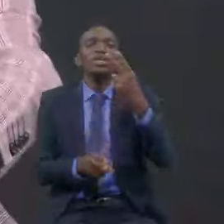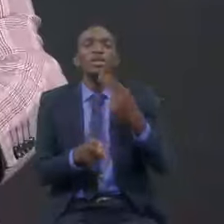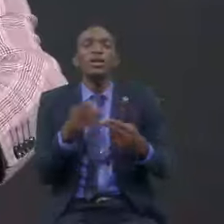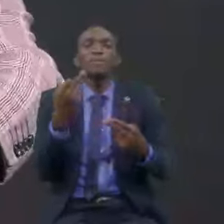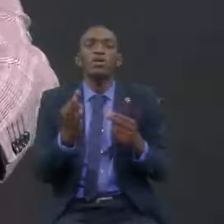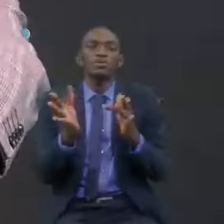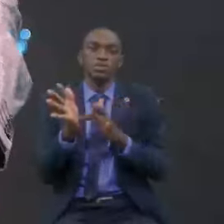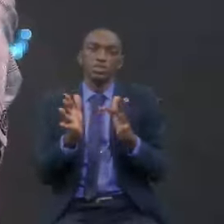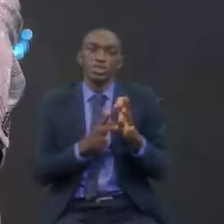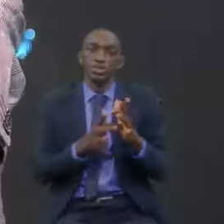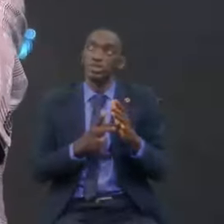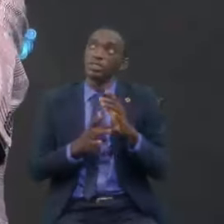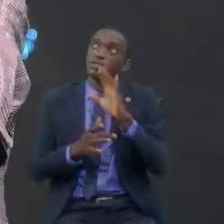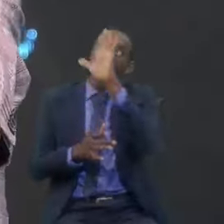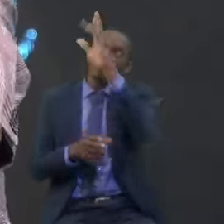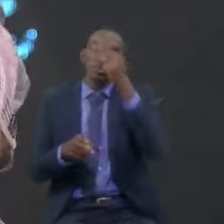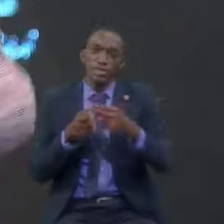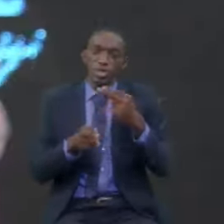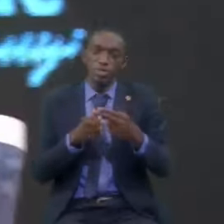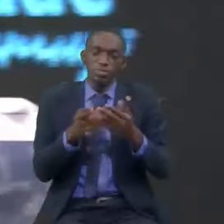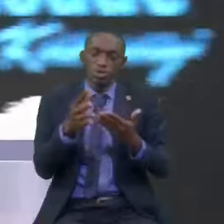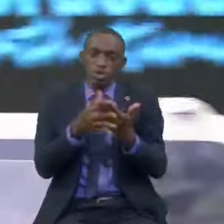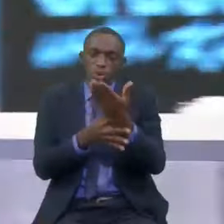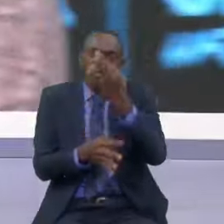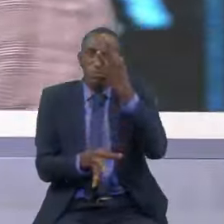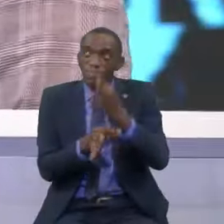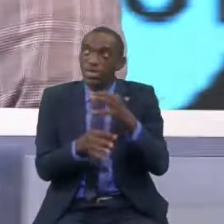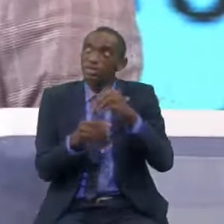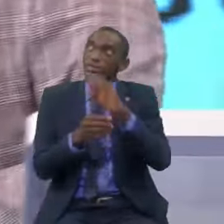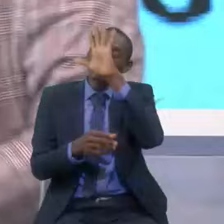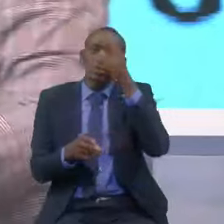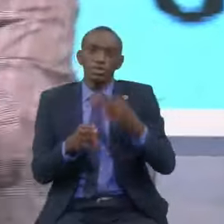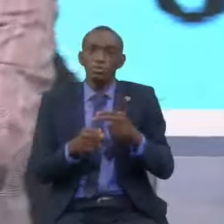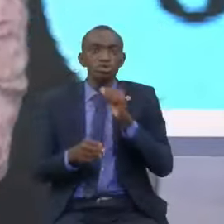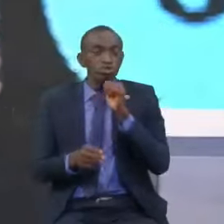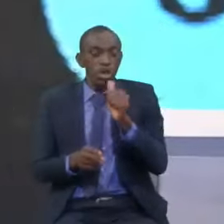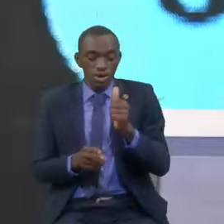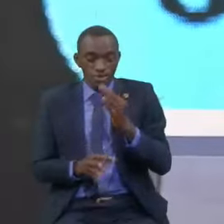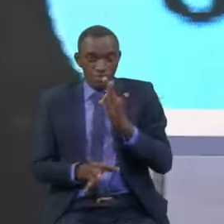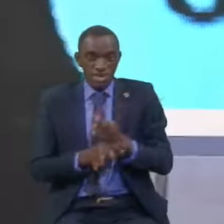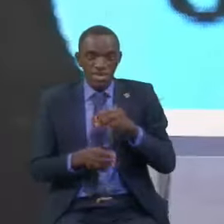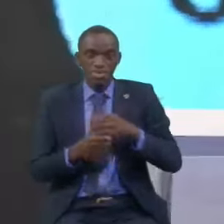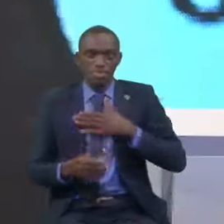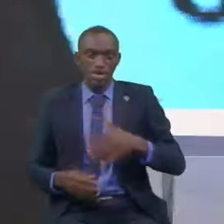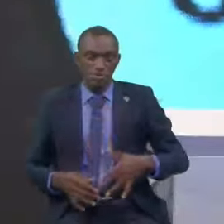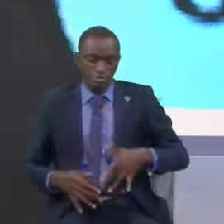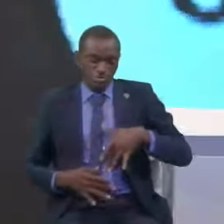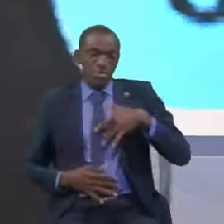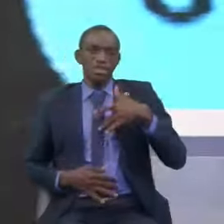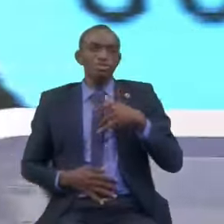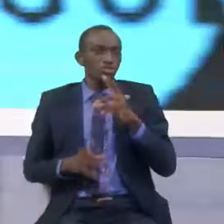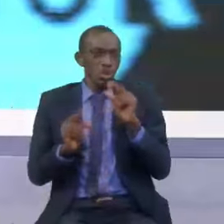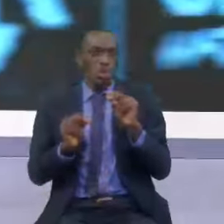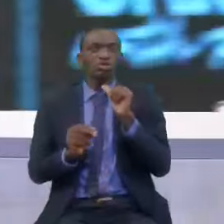through faith in his name, not faith in my feeling, not faith in your feeling,